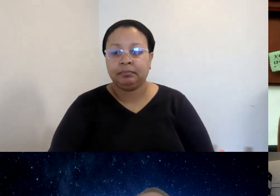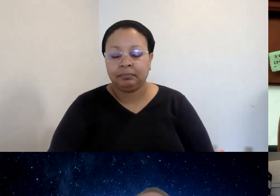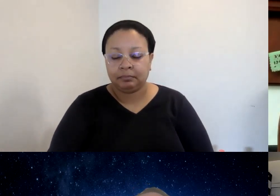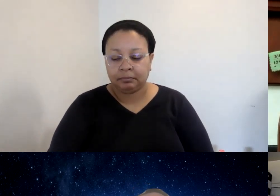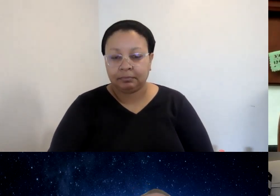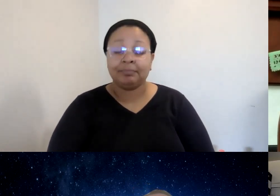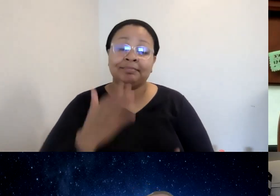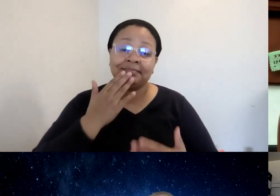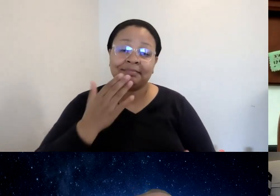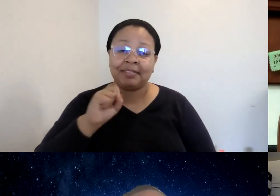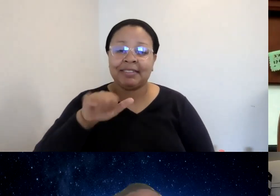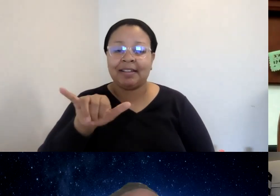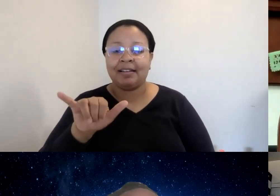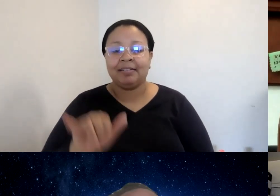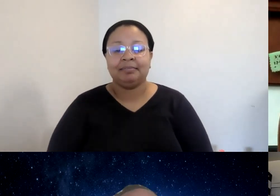Thank you, Sai.